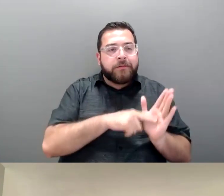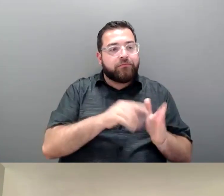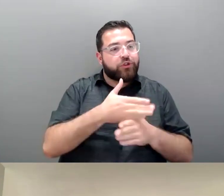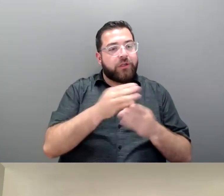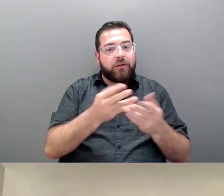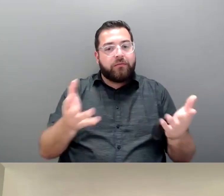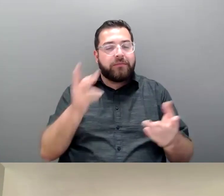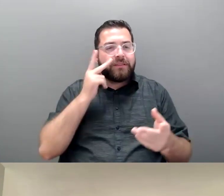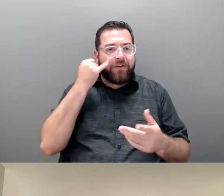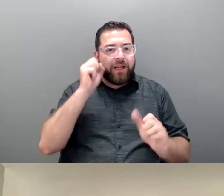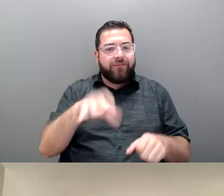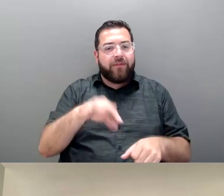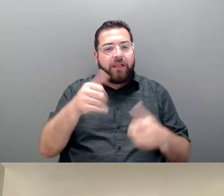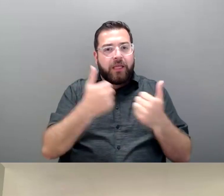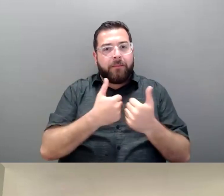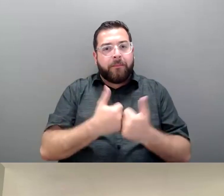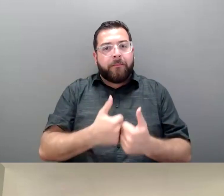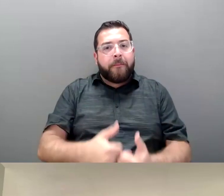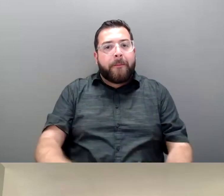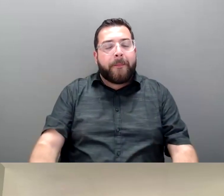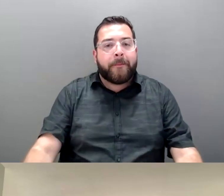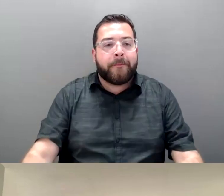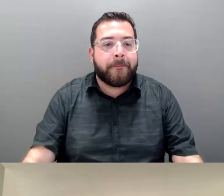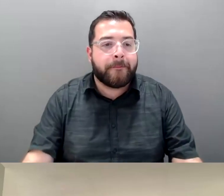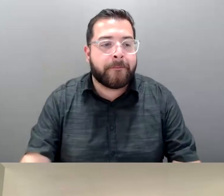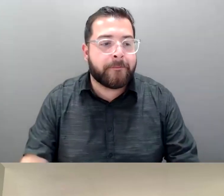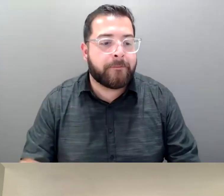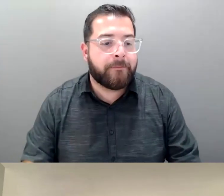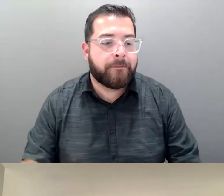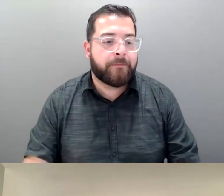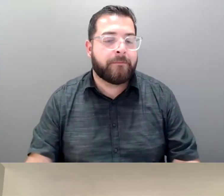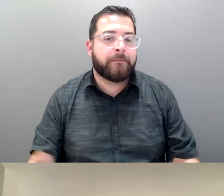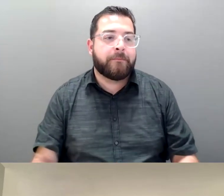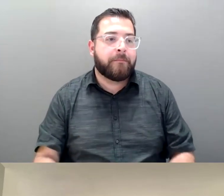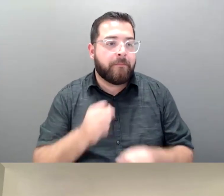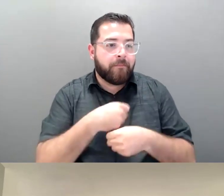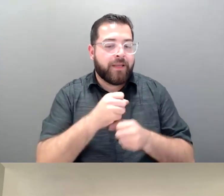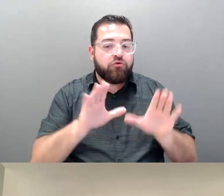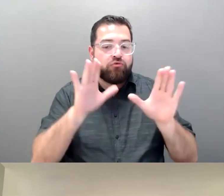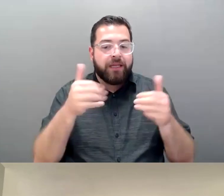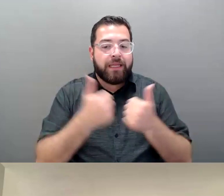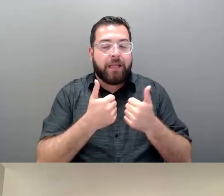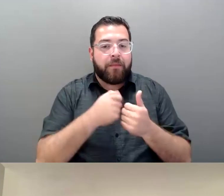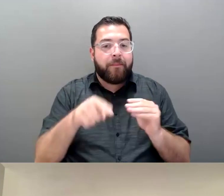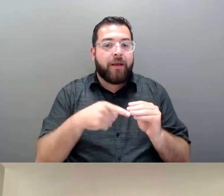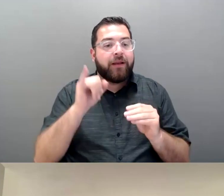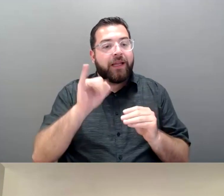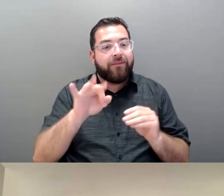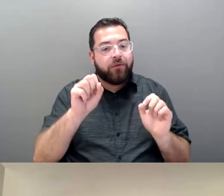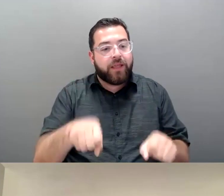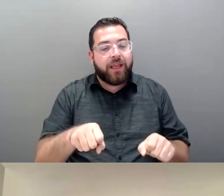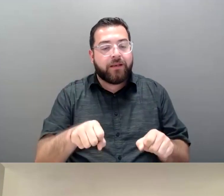under bias. But he made a really great game about like, can you find the AI